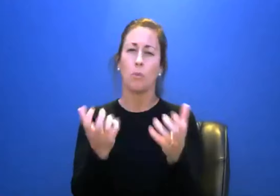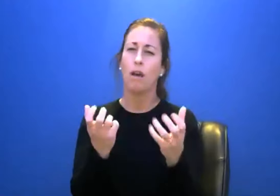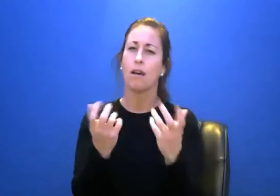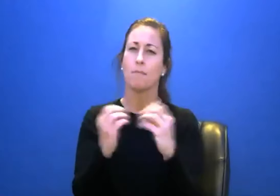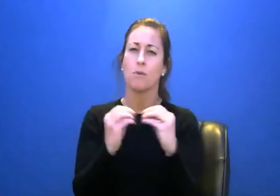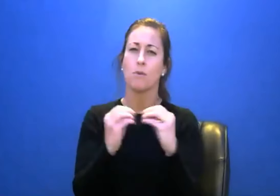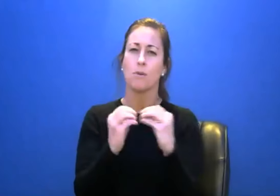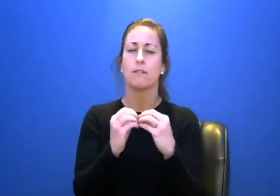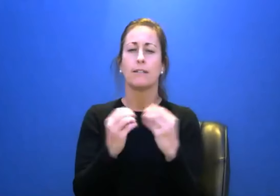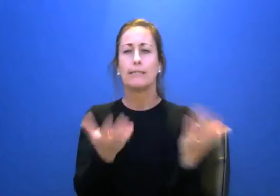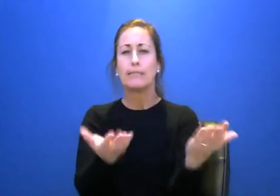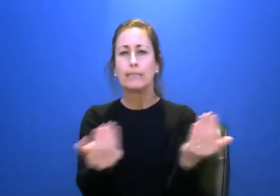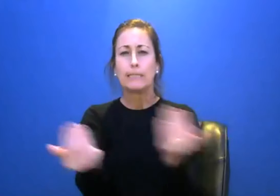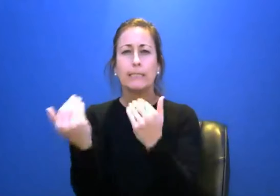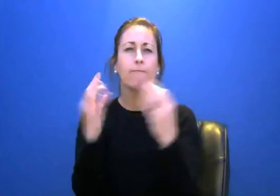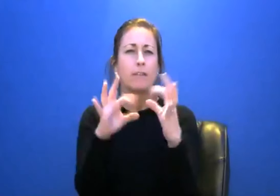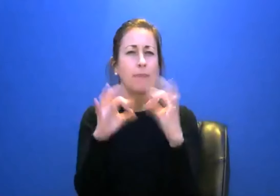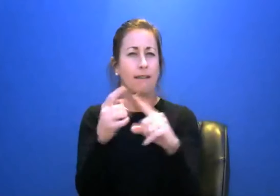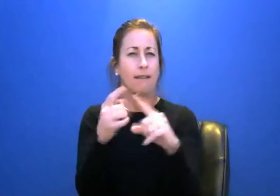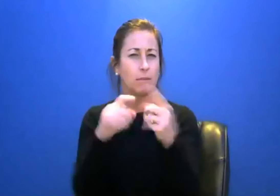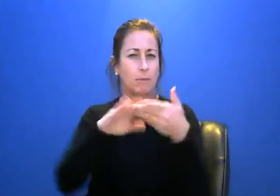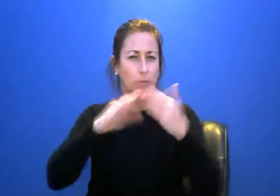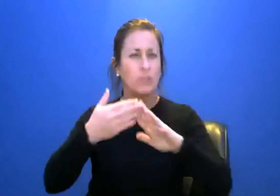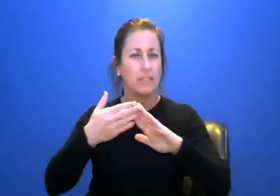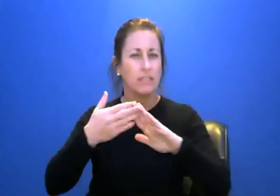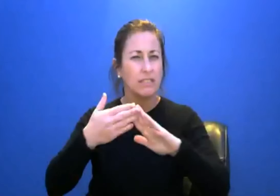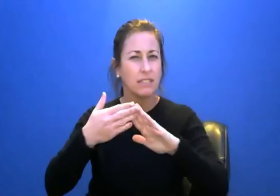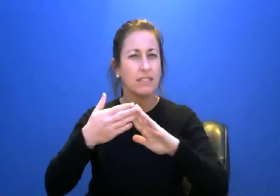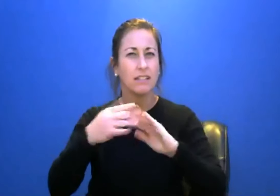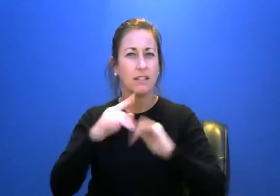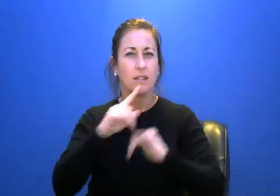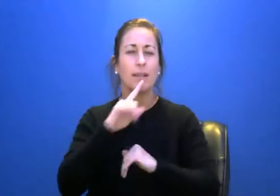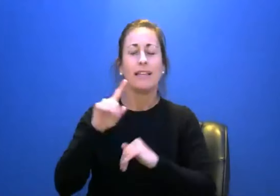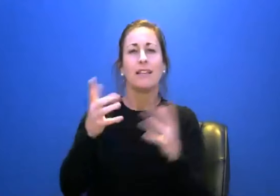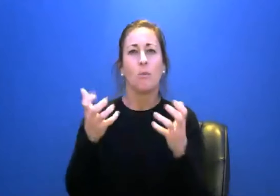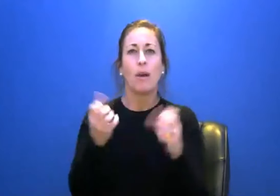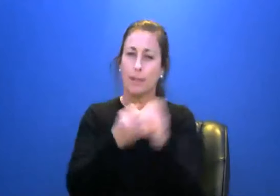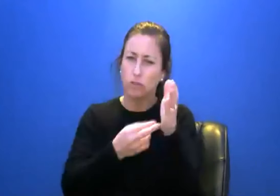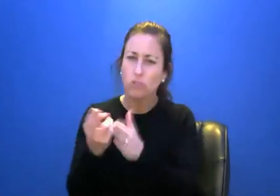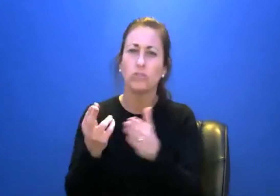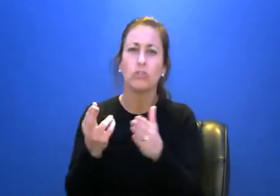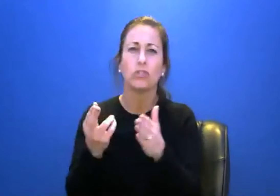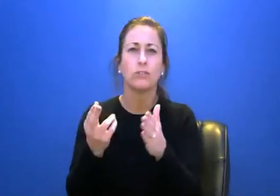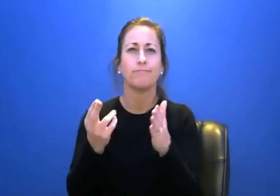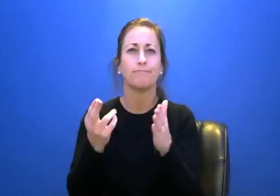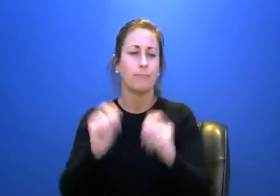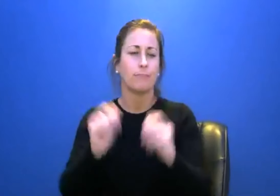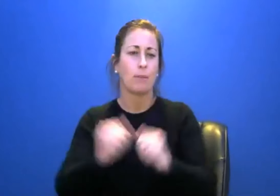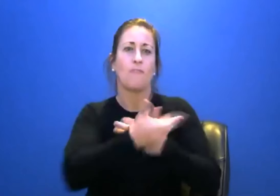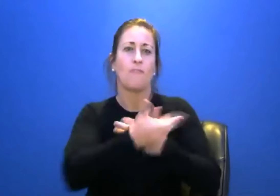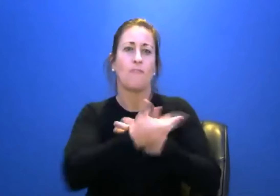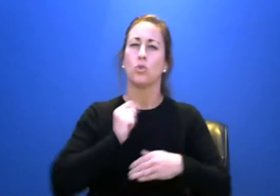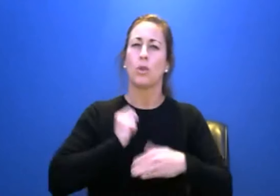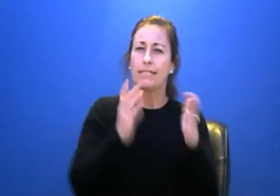from our community around this decision so that we can make certain that we are providing trustees with